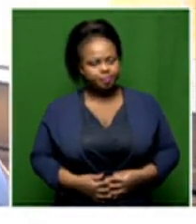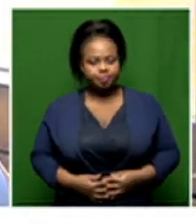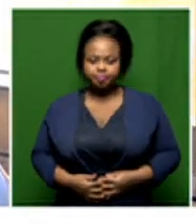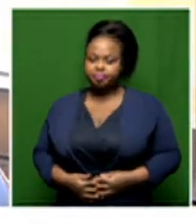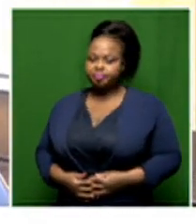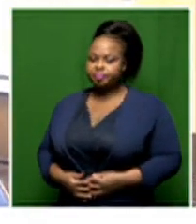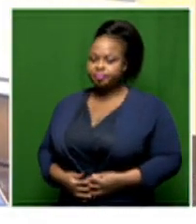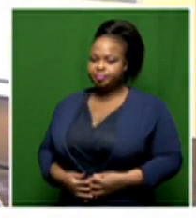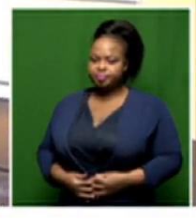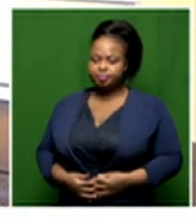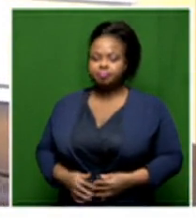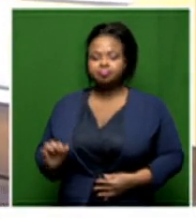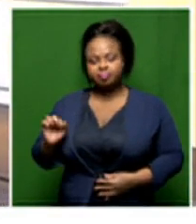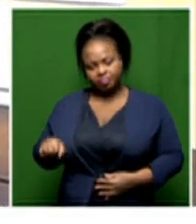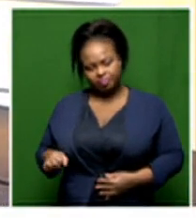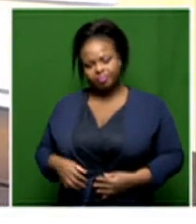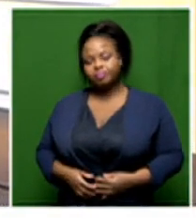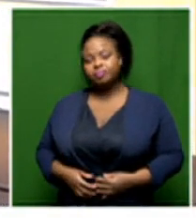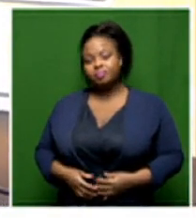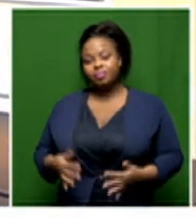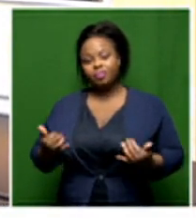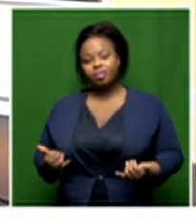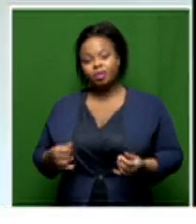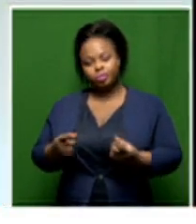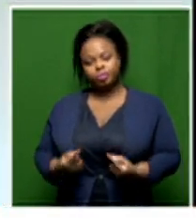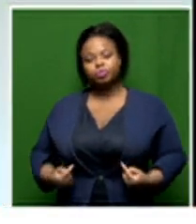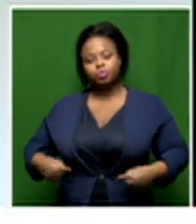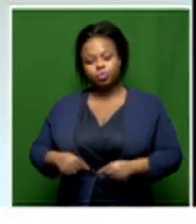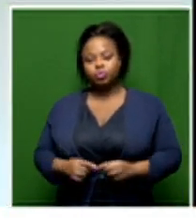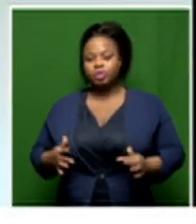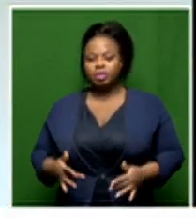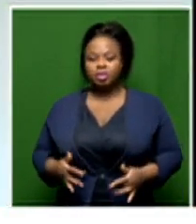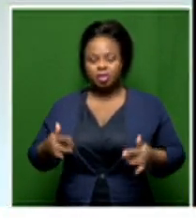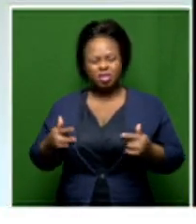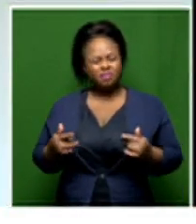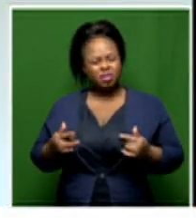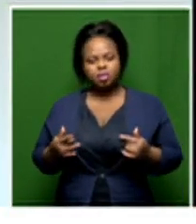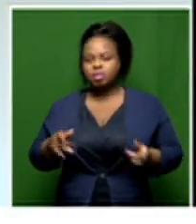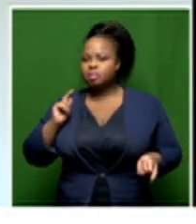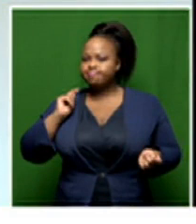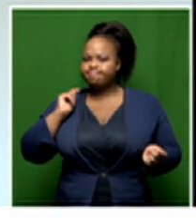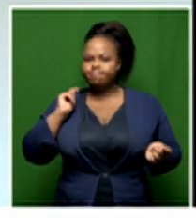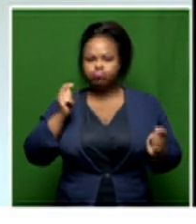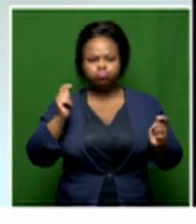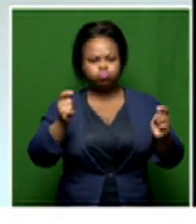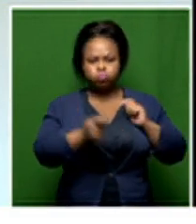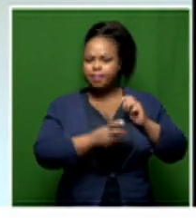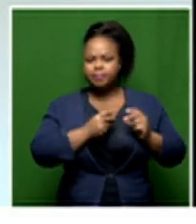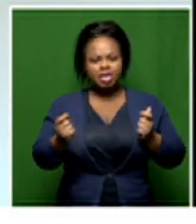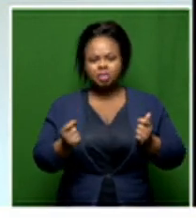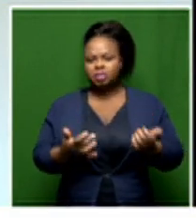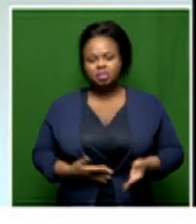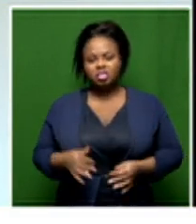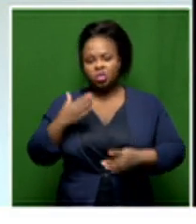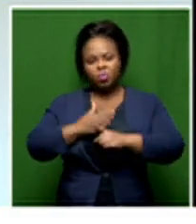Wow. So firstly, I have to acknowledge that we're living in a very fast-paced evolution in the workplace.